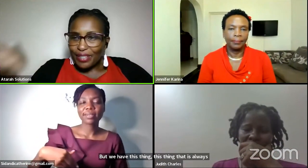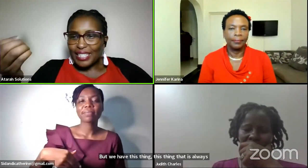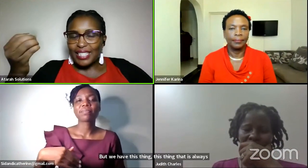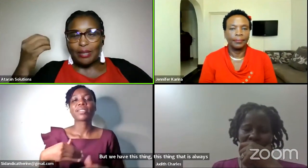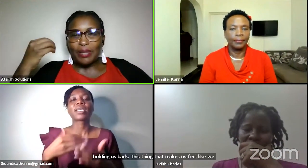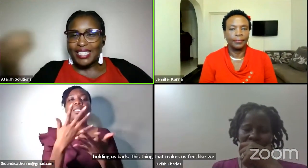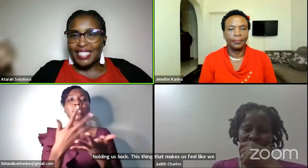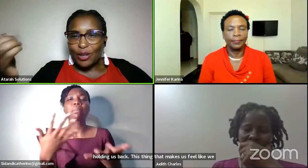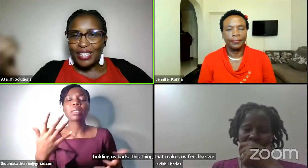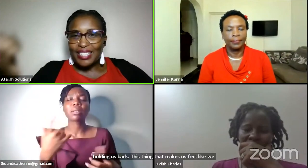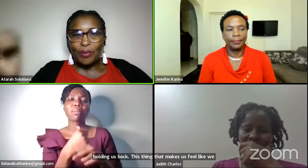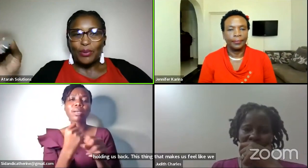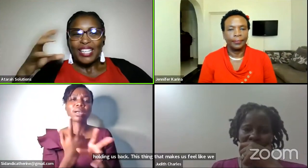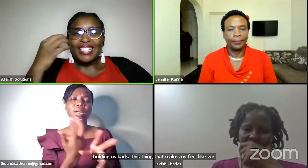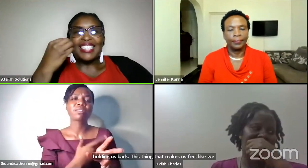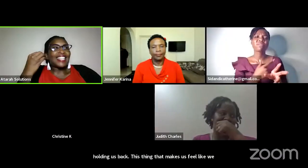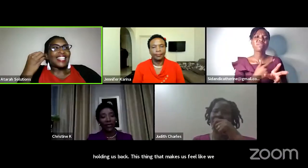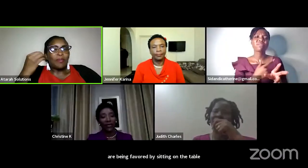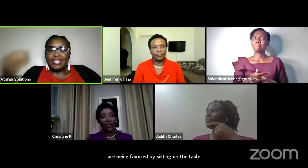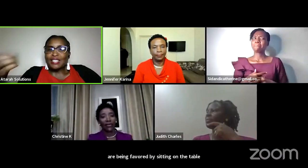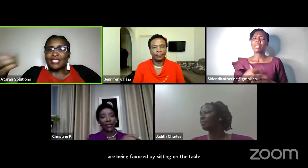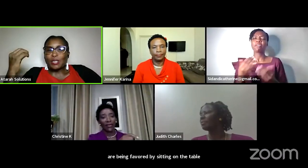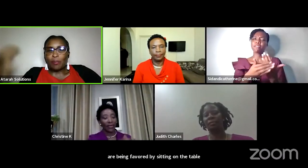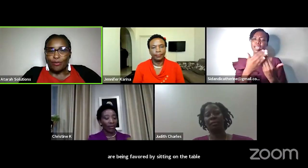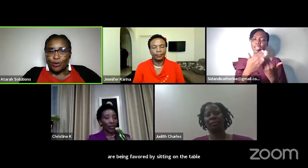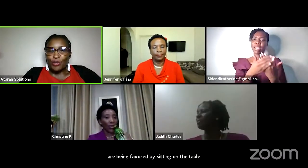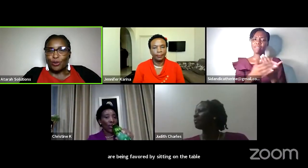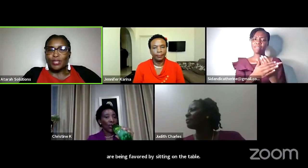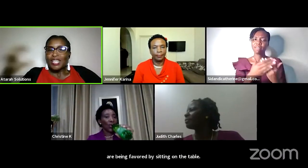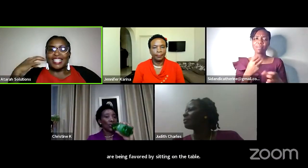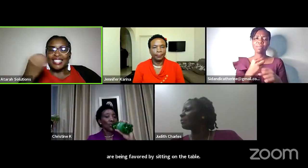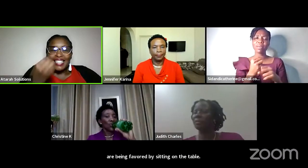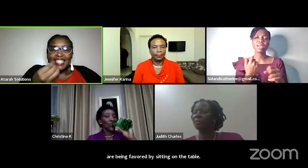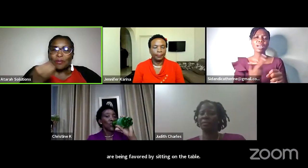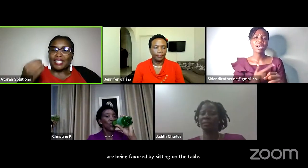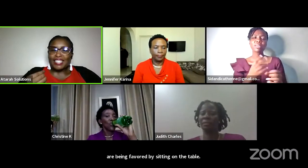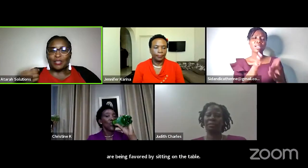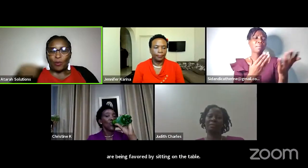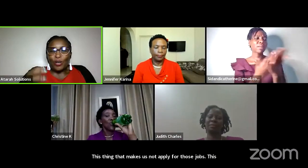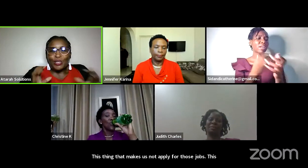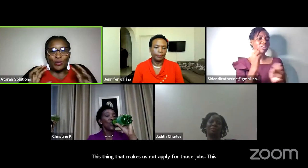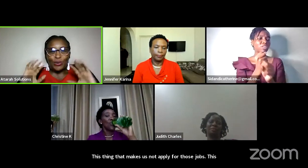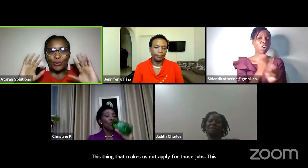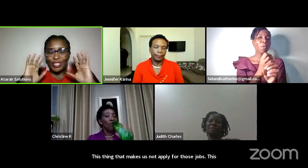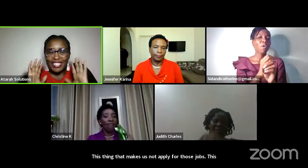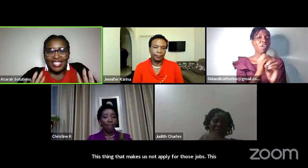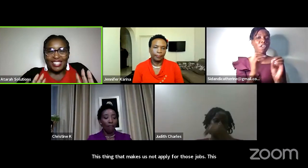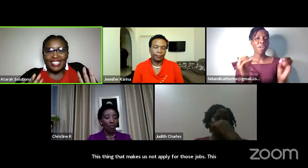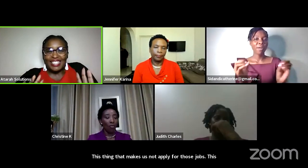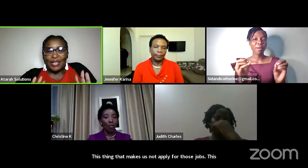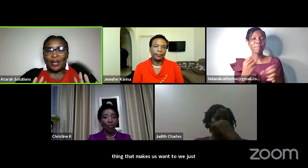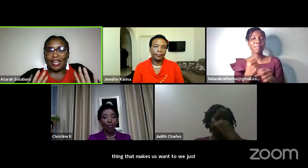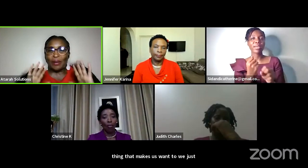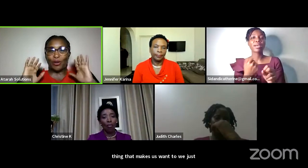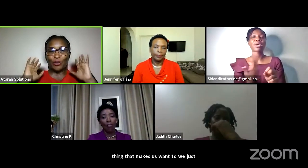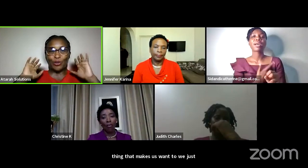being favored by sitting on the table, this thing that makes us not apply for those jobs. This thing that makes us want to, we just see